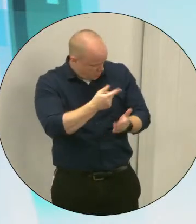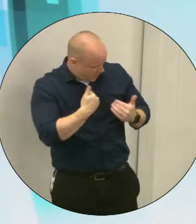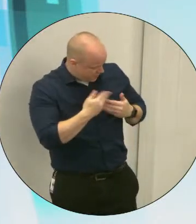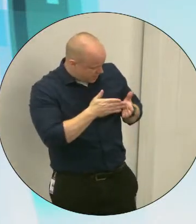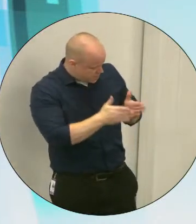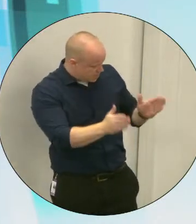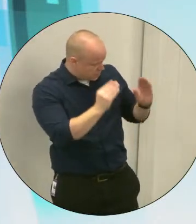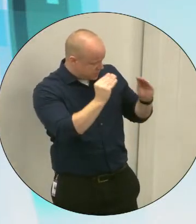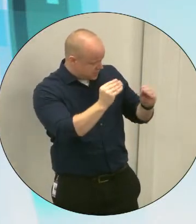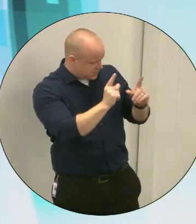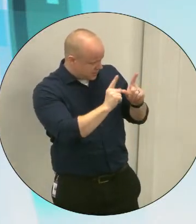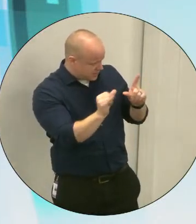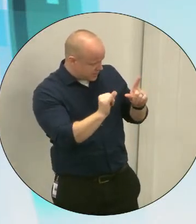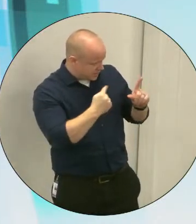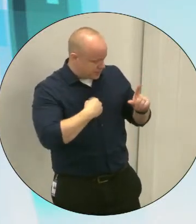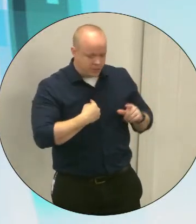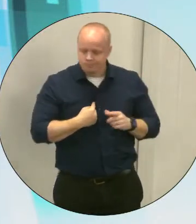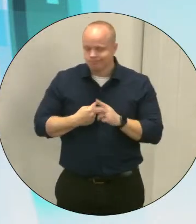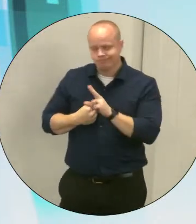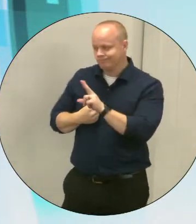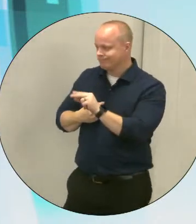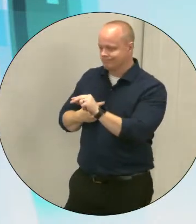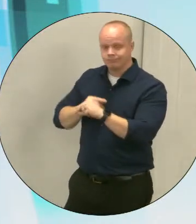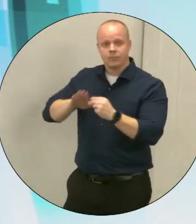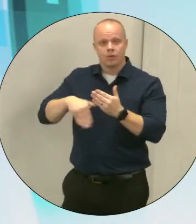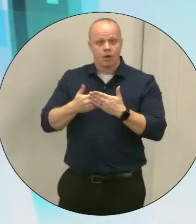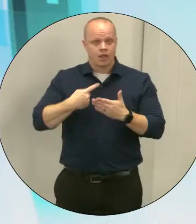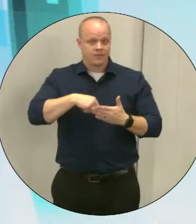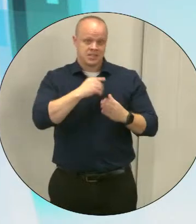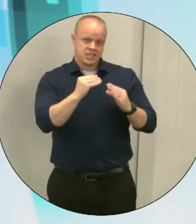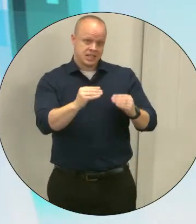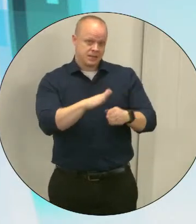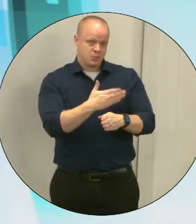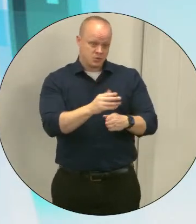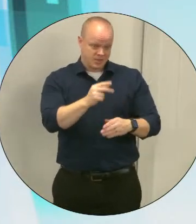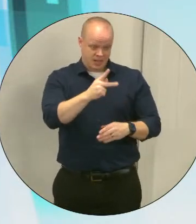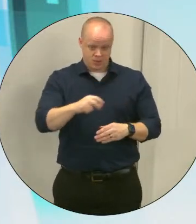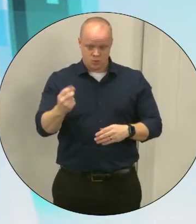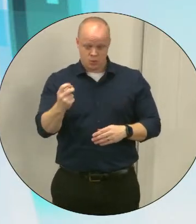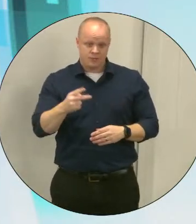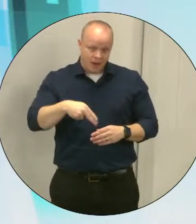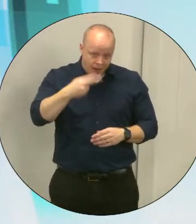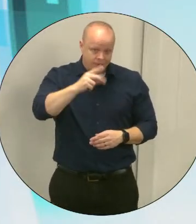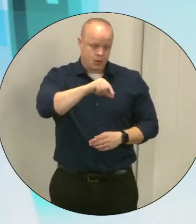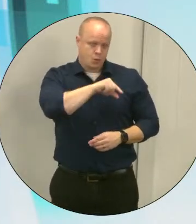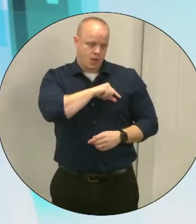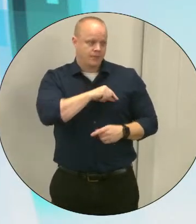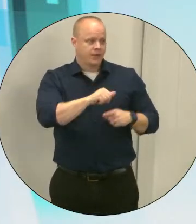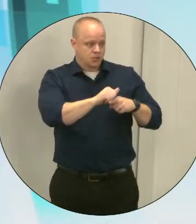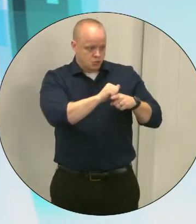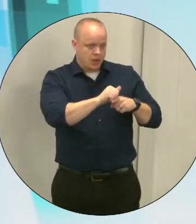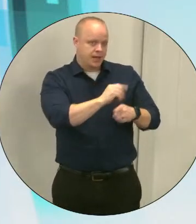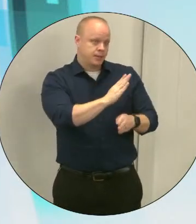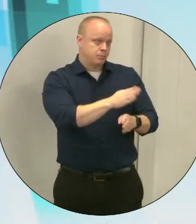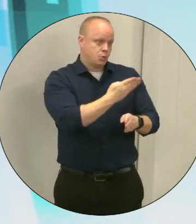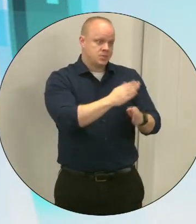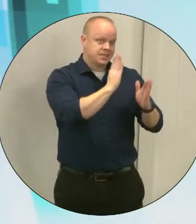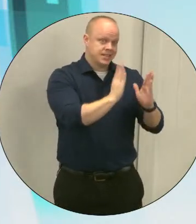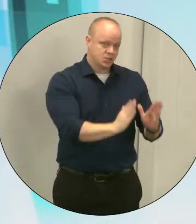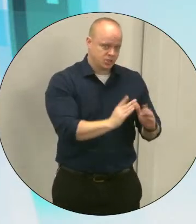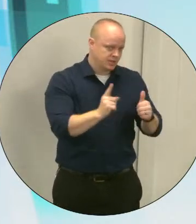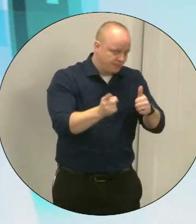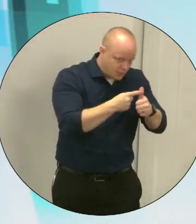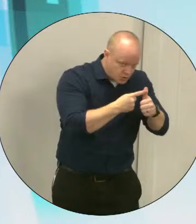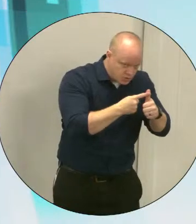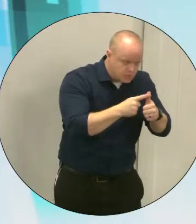the answer is no. All who teach music, K-12, are highly qualified, trained musicians first. Then we